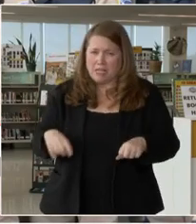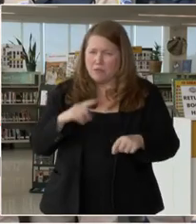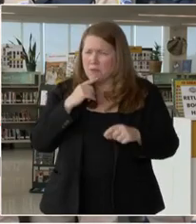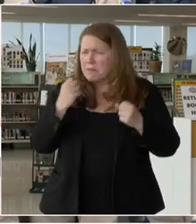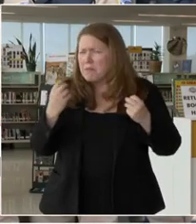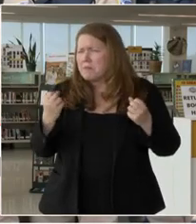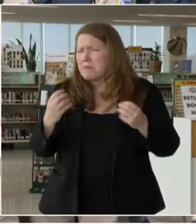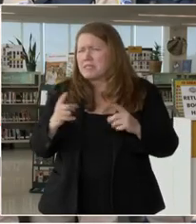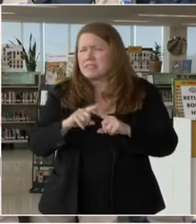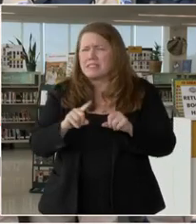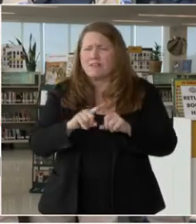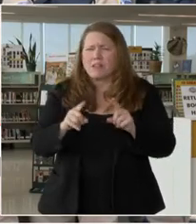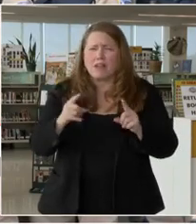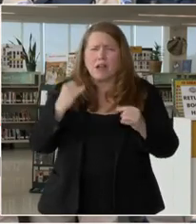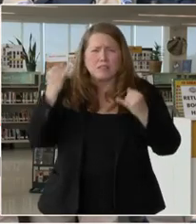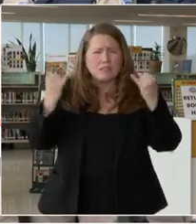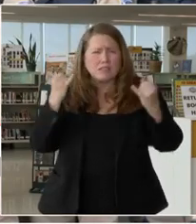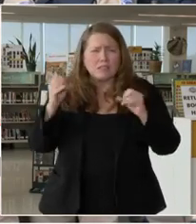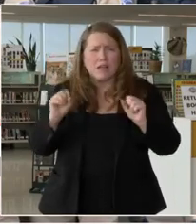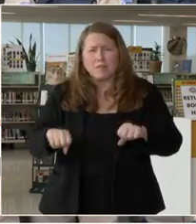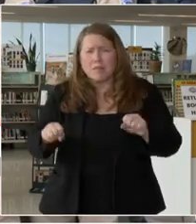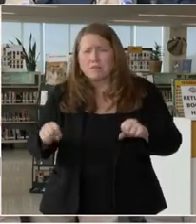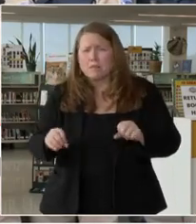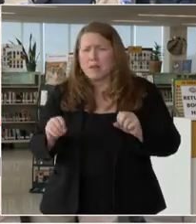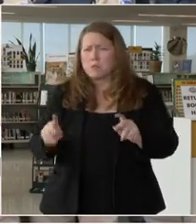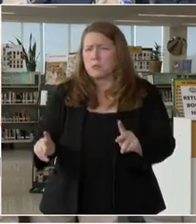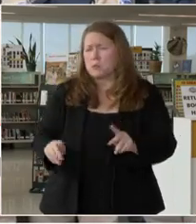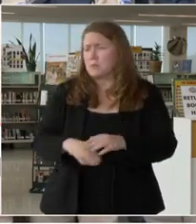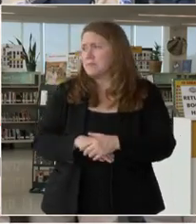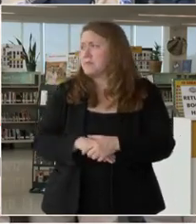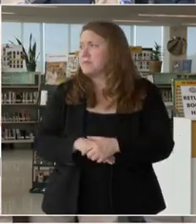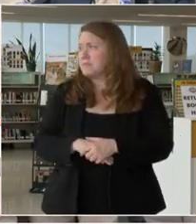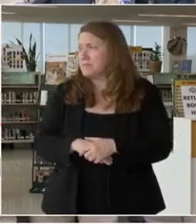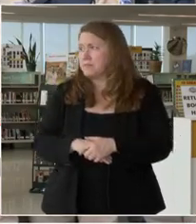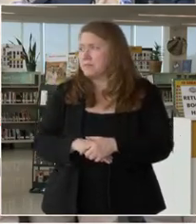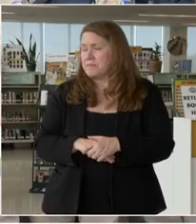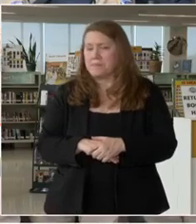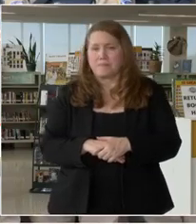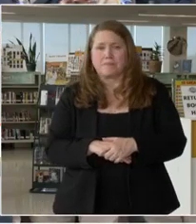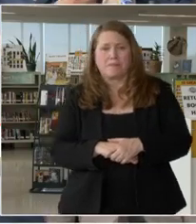us at MPD. All right, I think you have the last question.